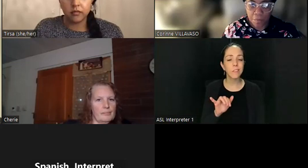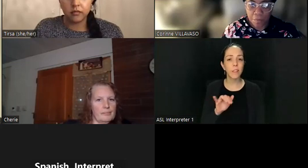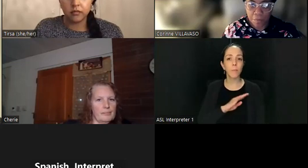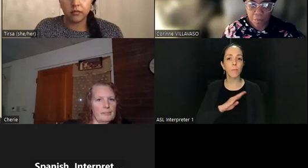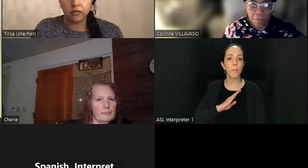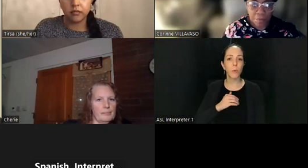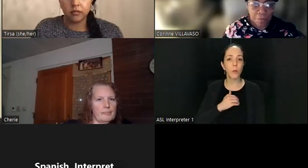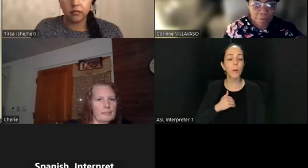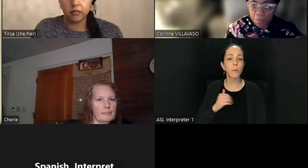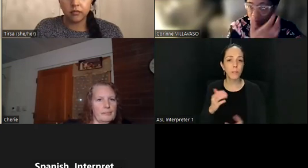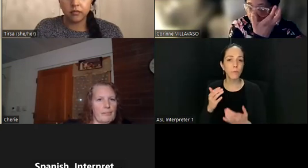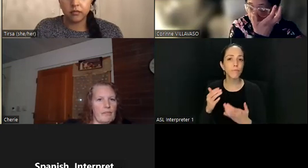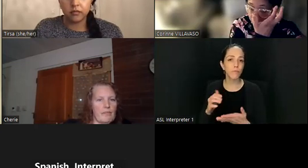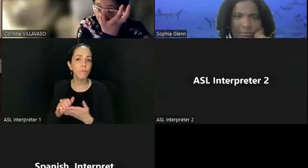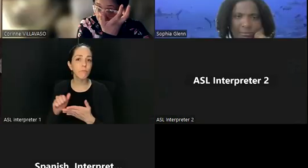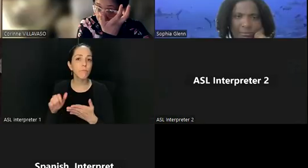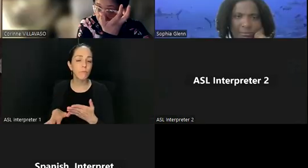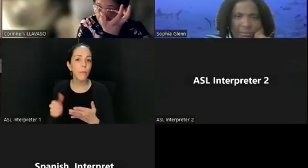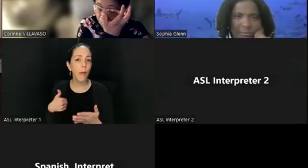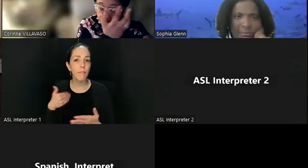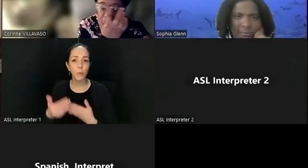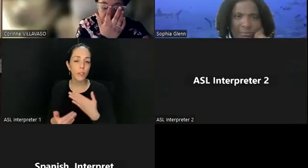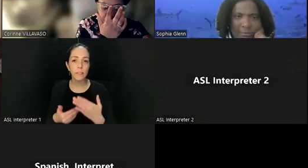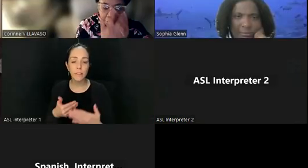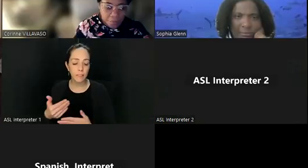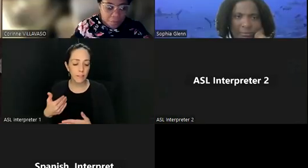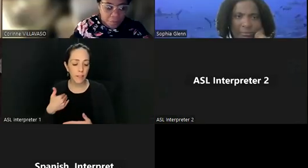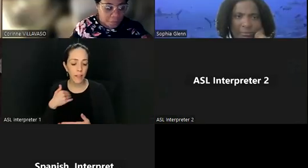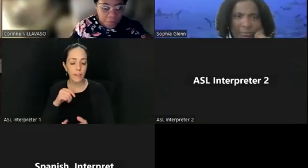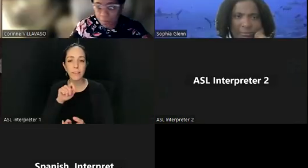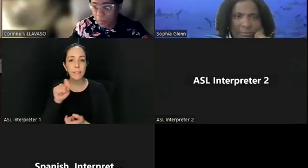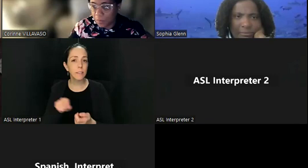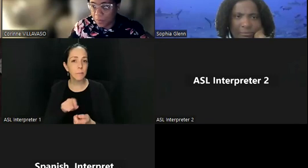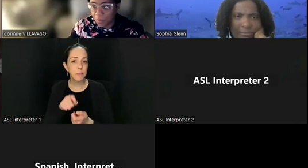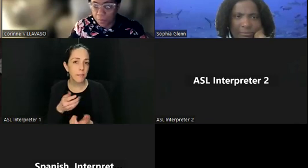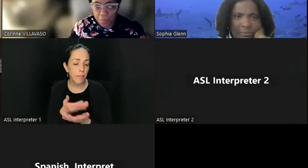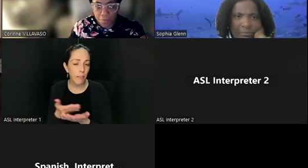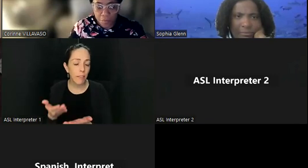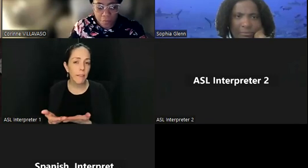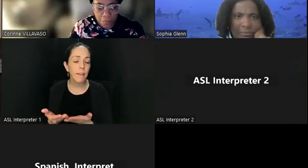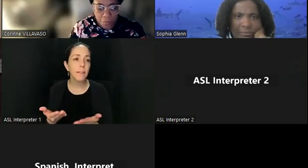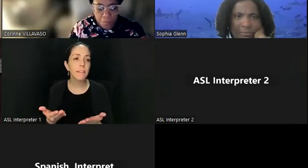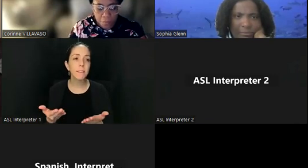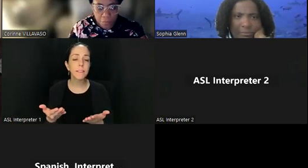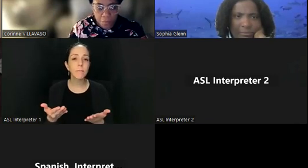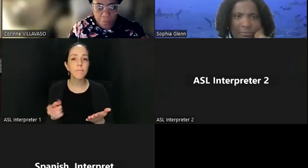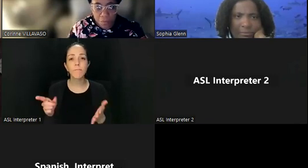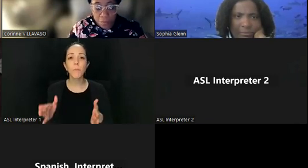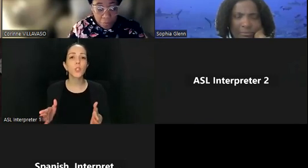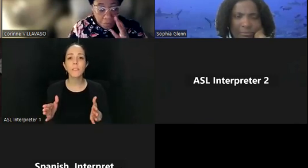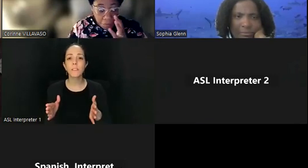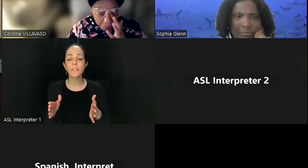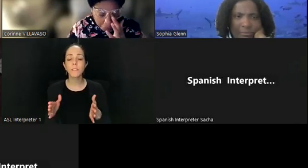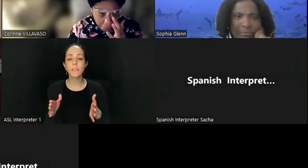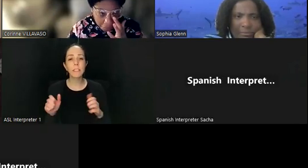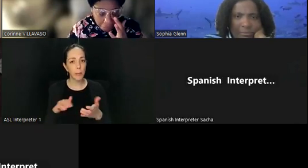that into the process that they have and the specific things that someone can potentially be removed for. And I like